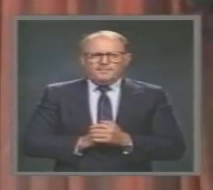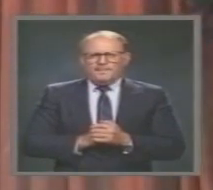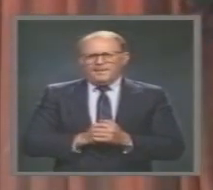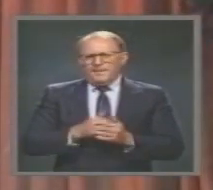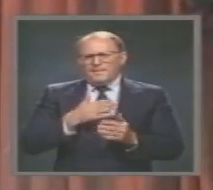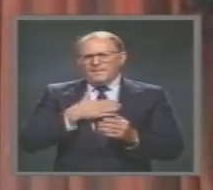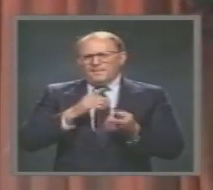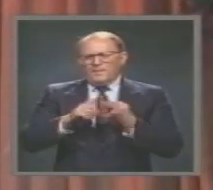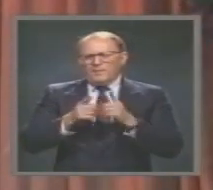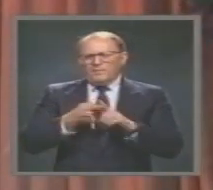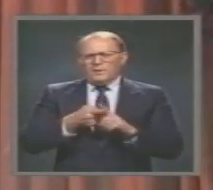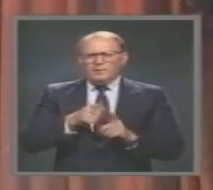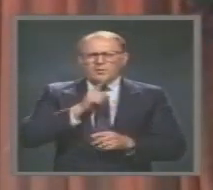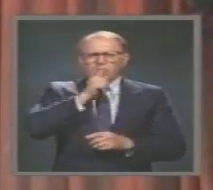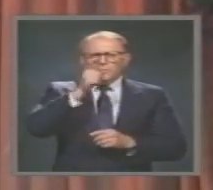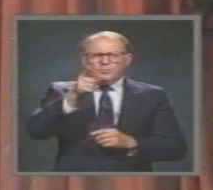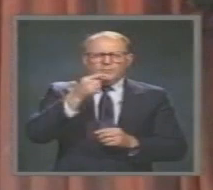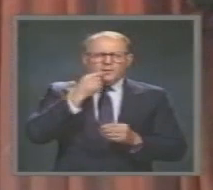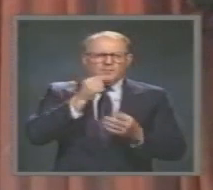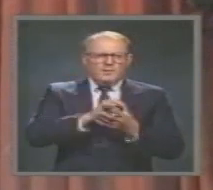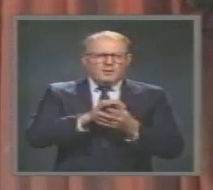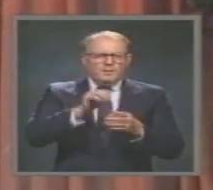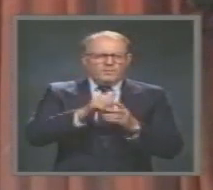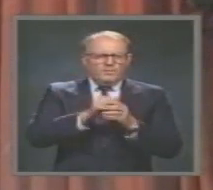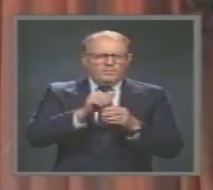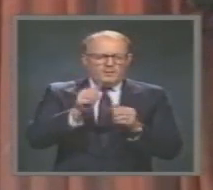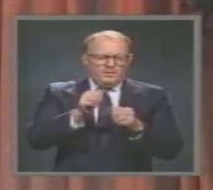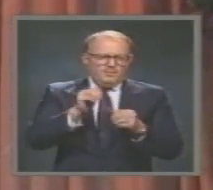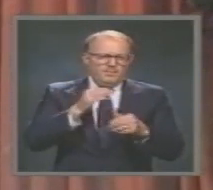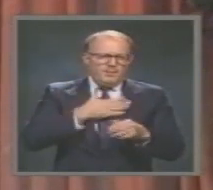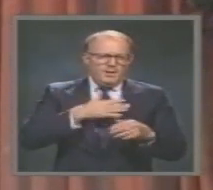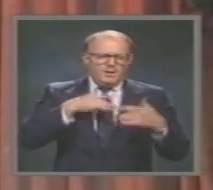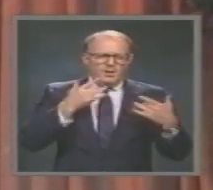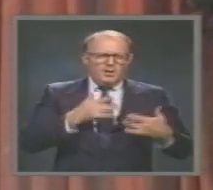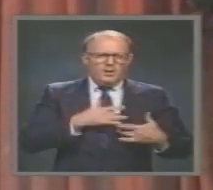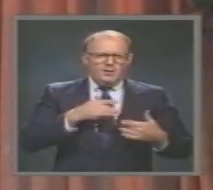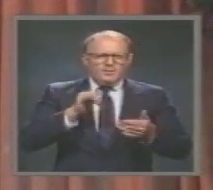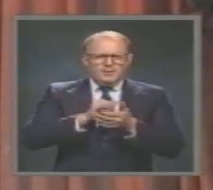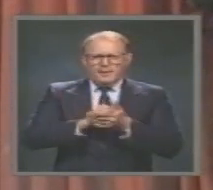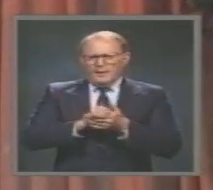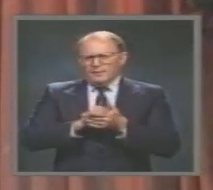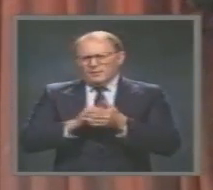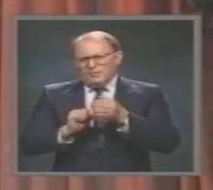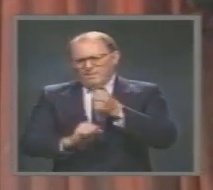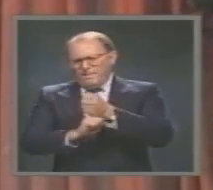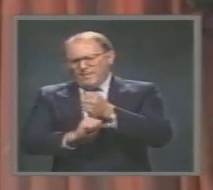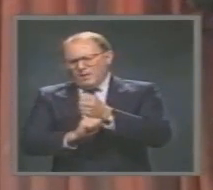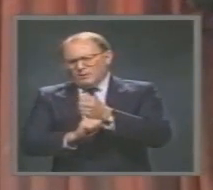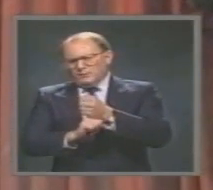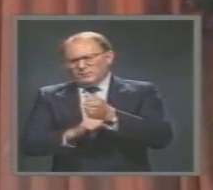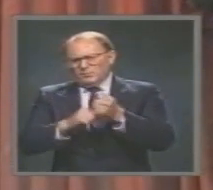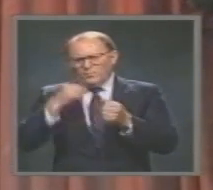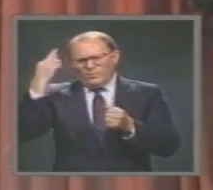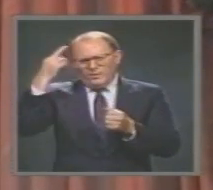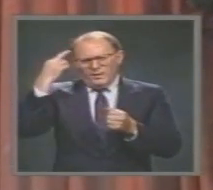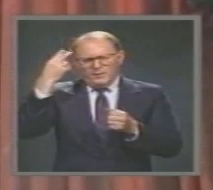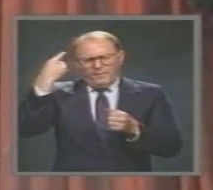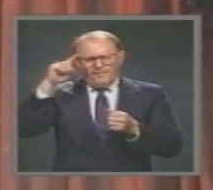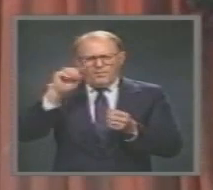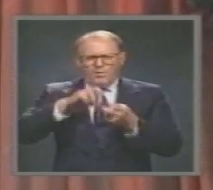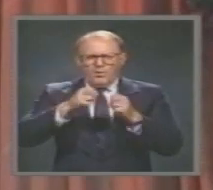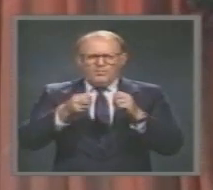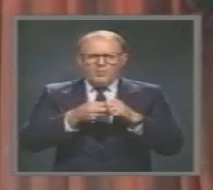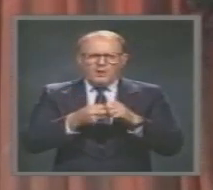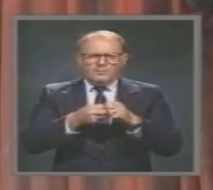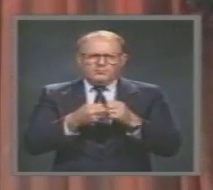My friend, I really believe with all my heart that the very root cause of many of the problems we're having in our American society in this last decade of